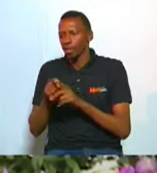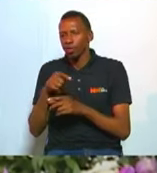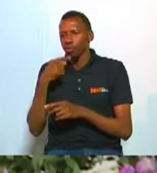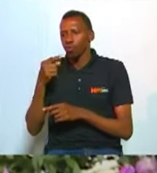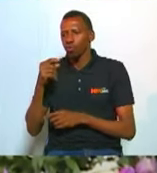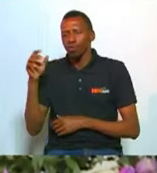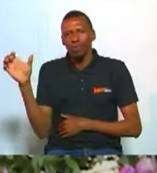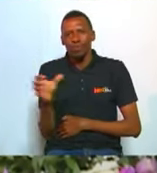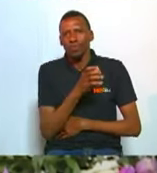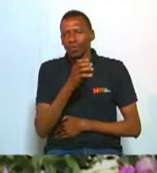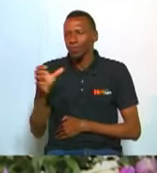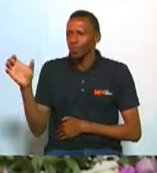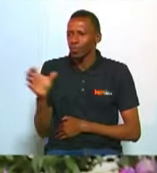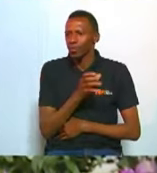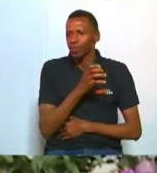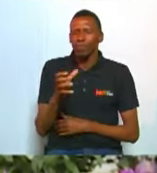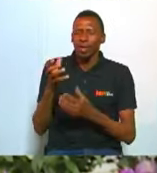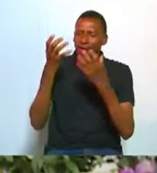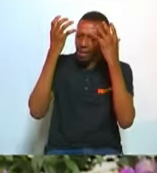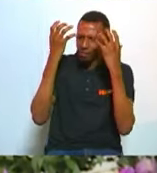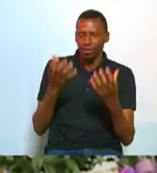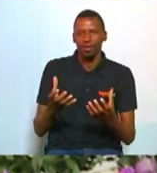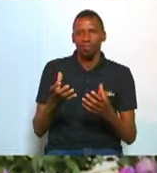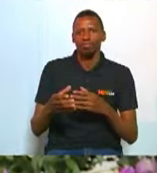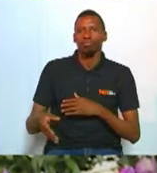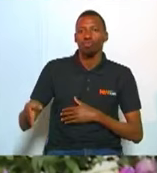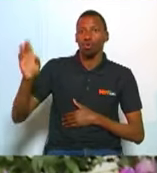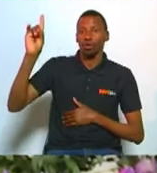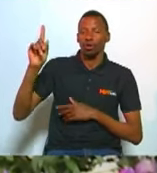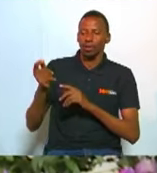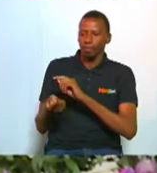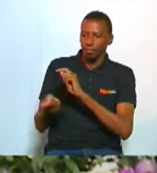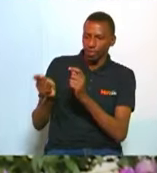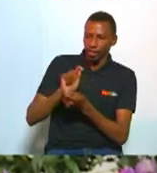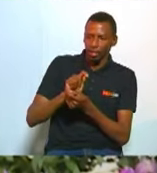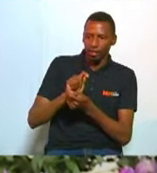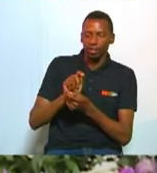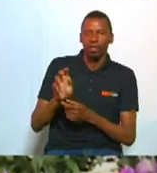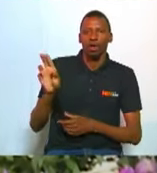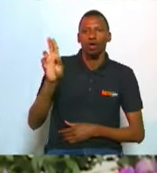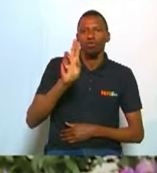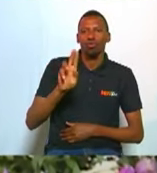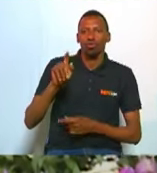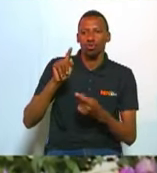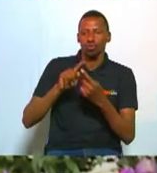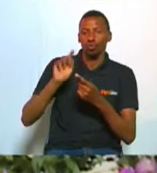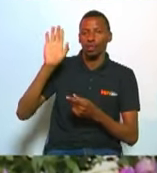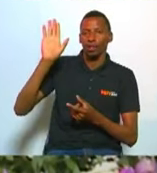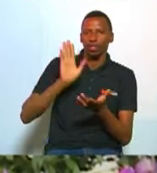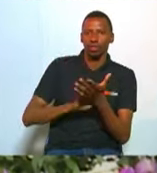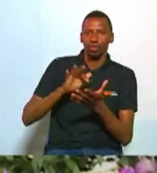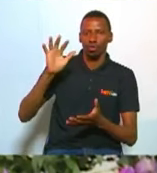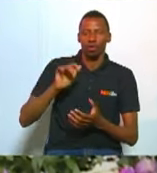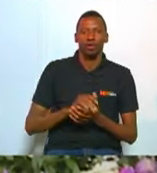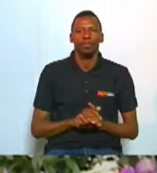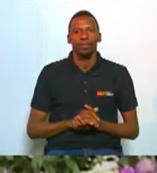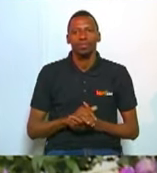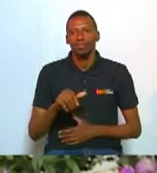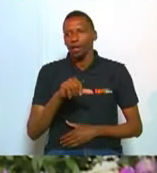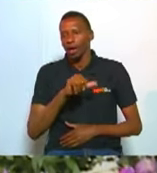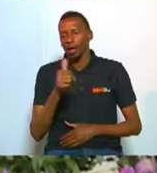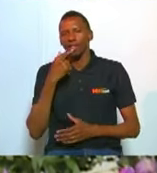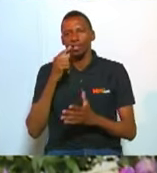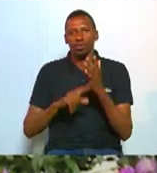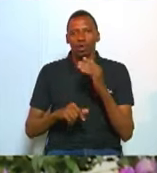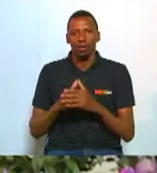to his glory. And another one says, pray for my ex-husband who has